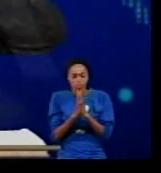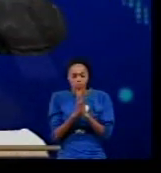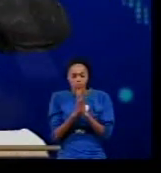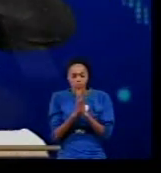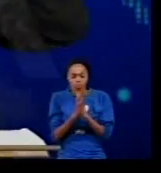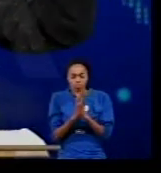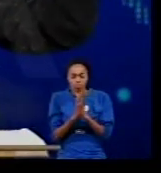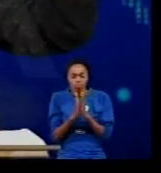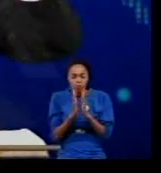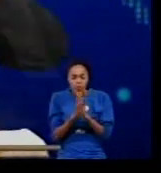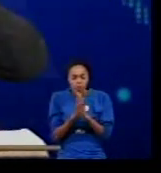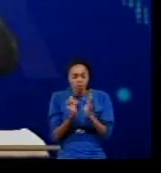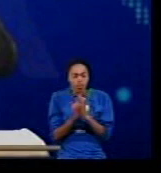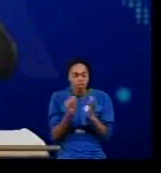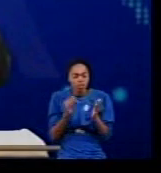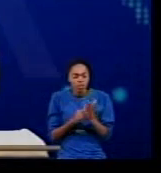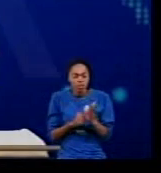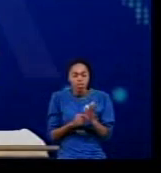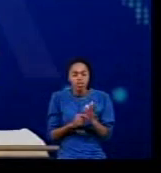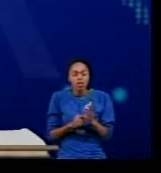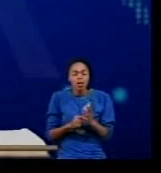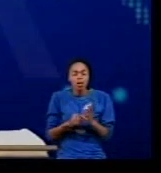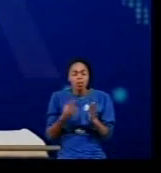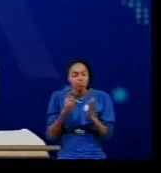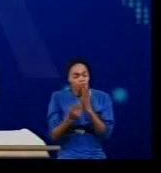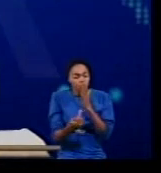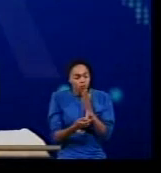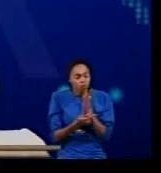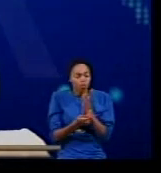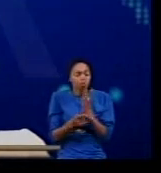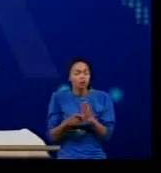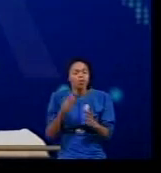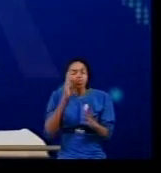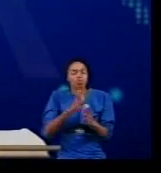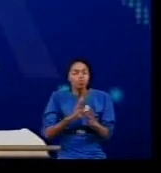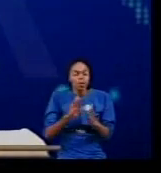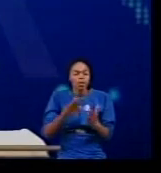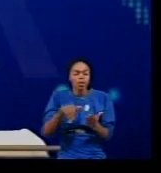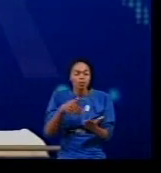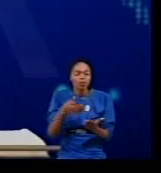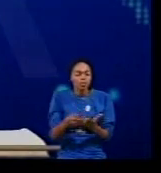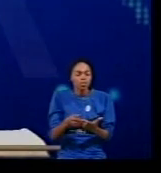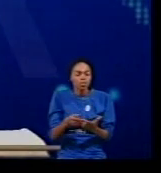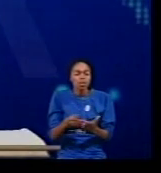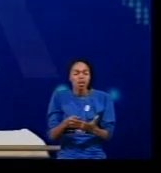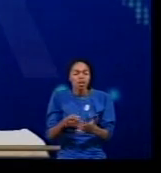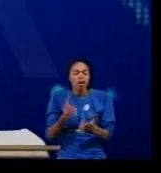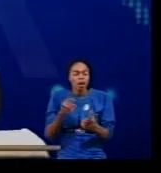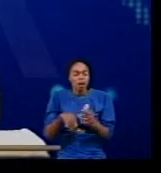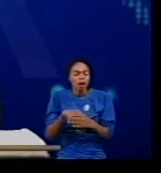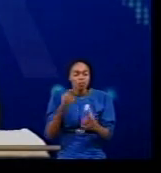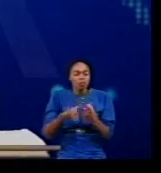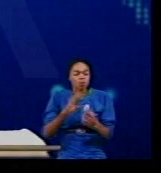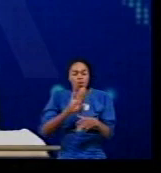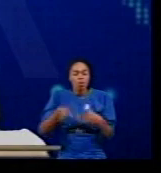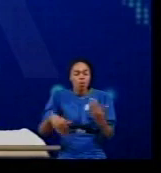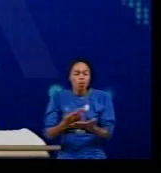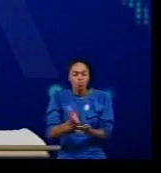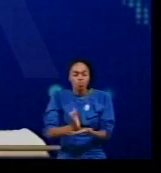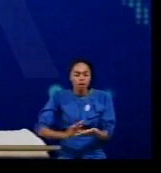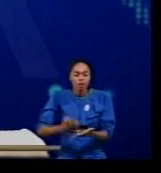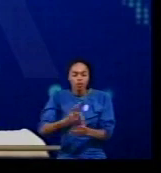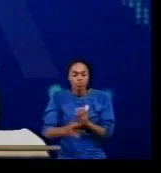verse 22, and when Gideon perceived that he was an angel of the Lord, Gideon